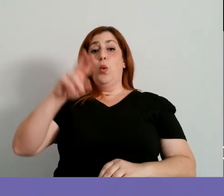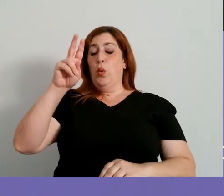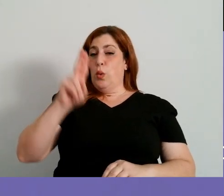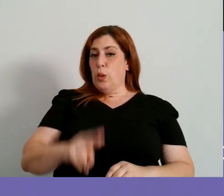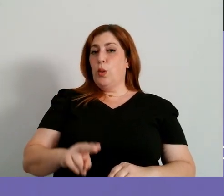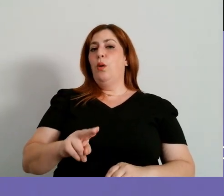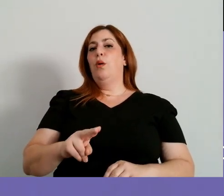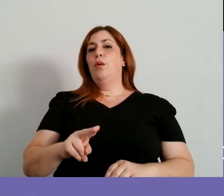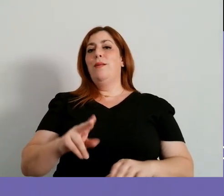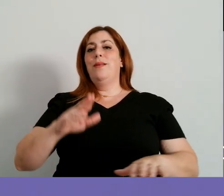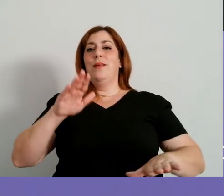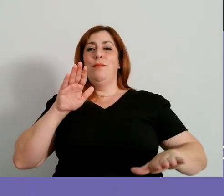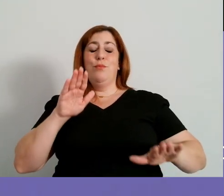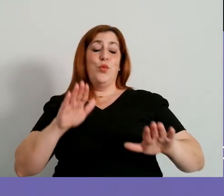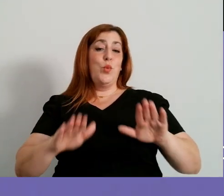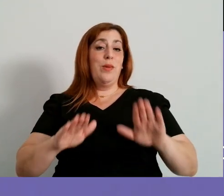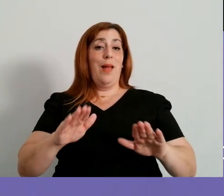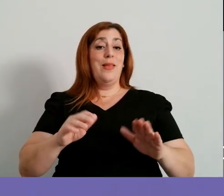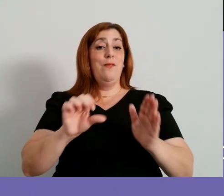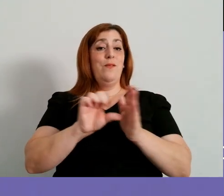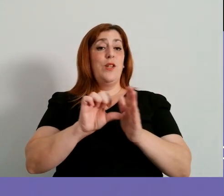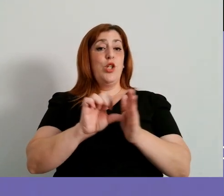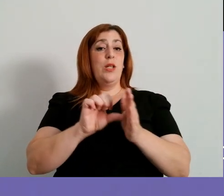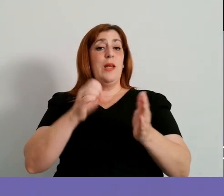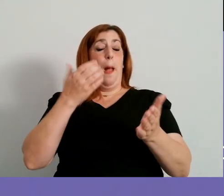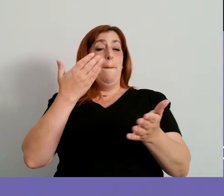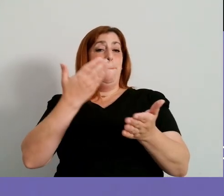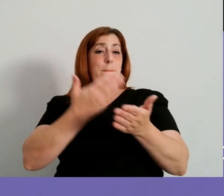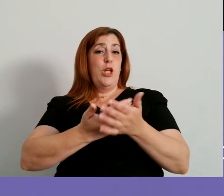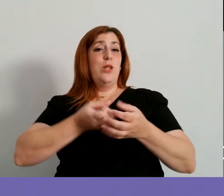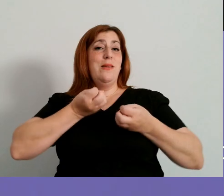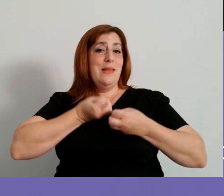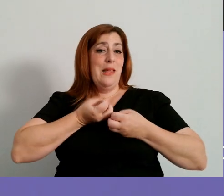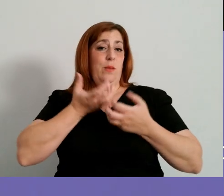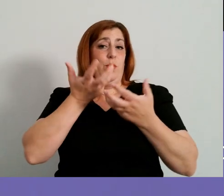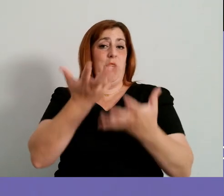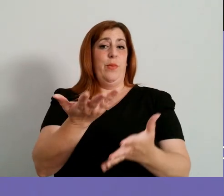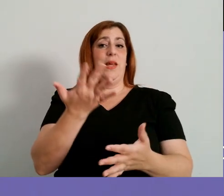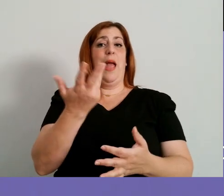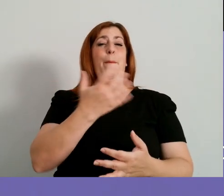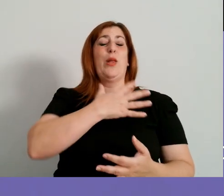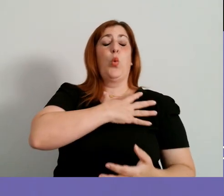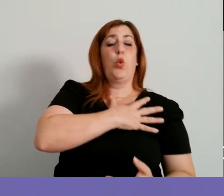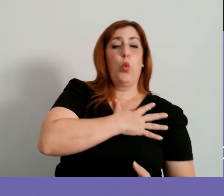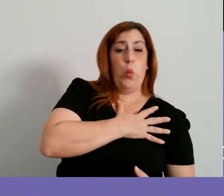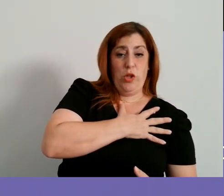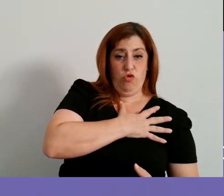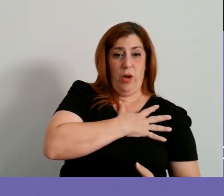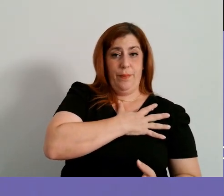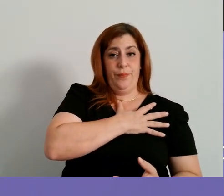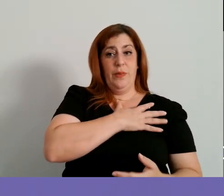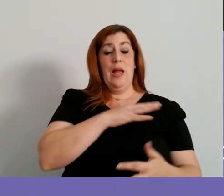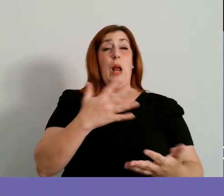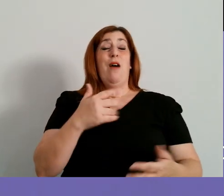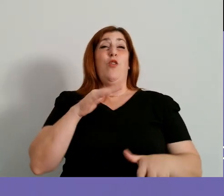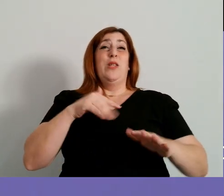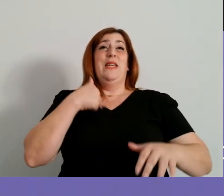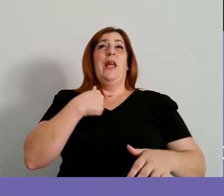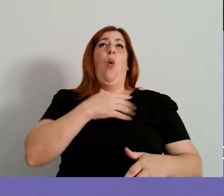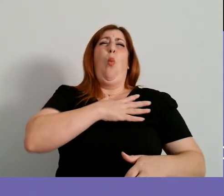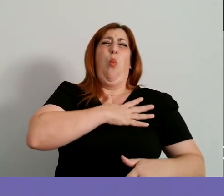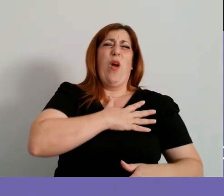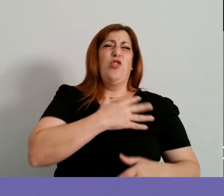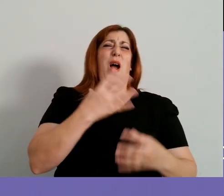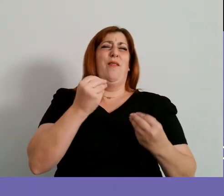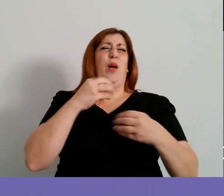tolerance and pain expression. So someone might be in 8 to 10 on 10 pain, and we might not necessarily have the right